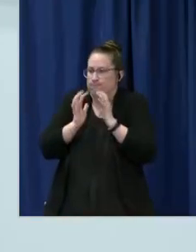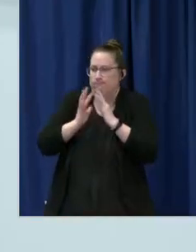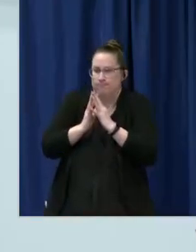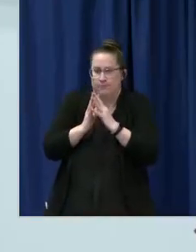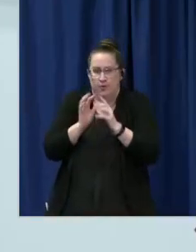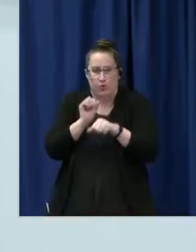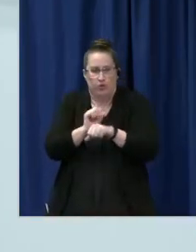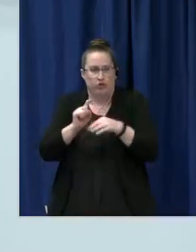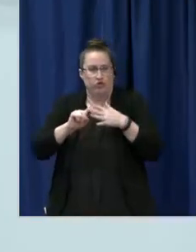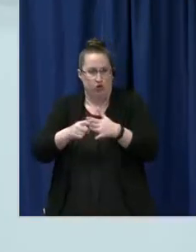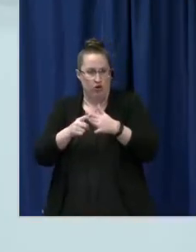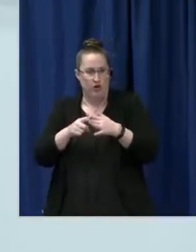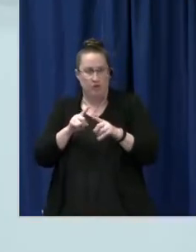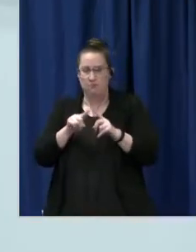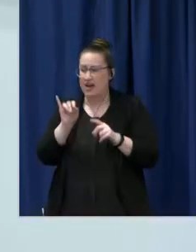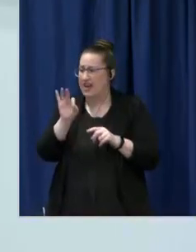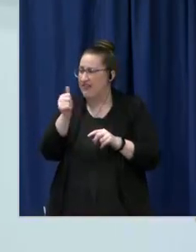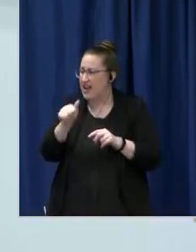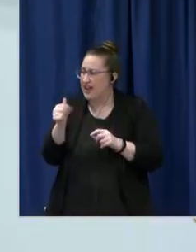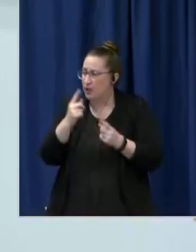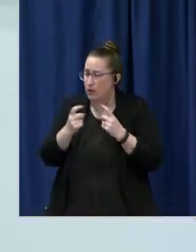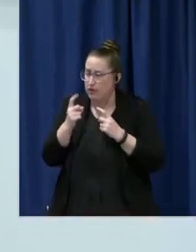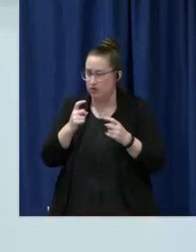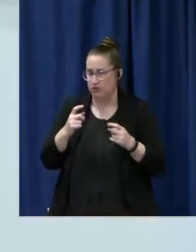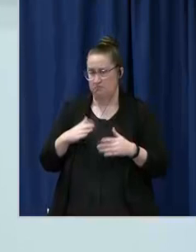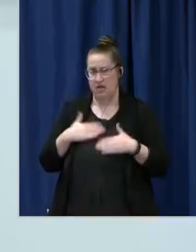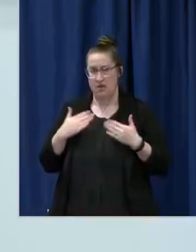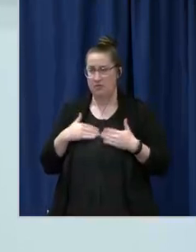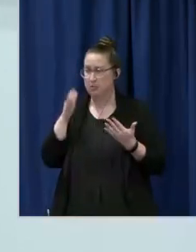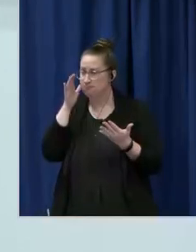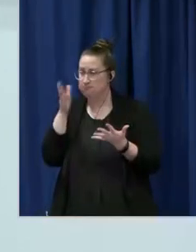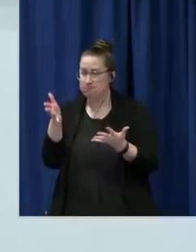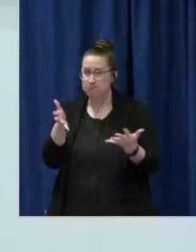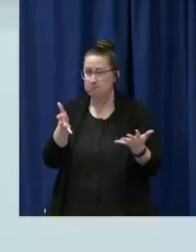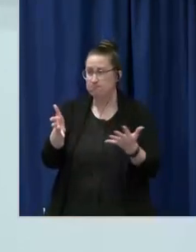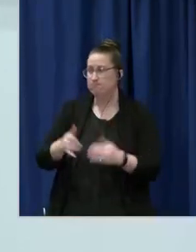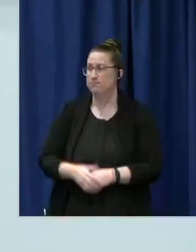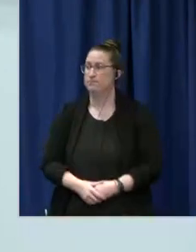started, but if there are any questions, I'd be very happy to hear.